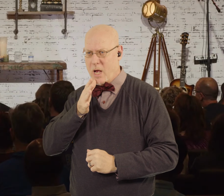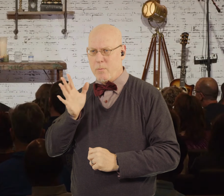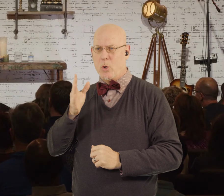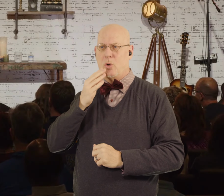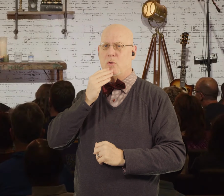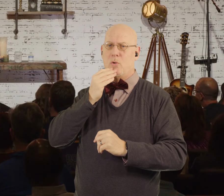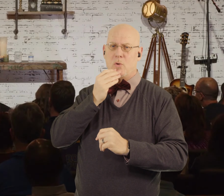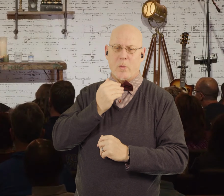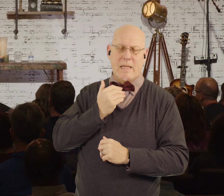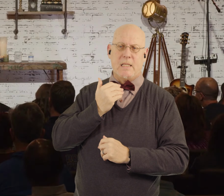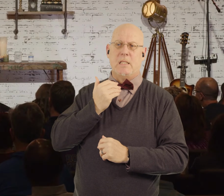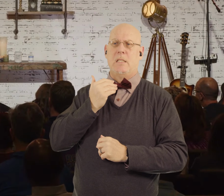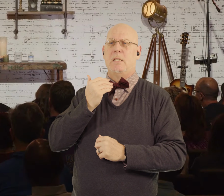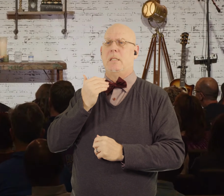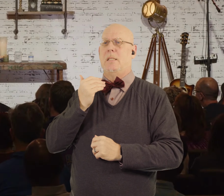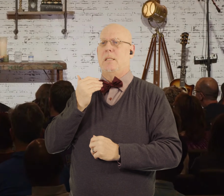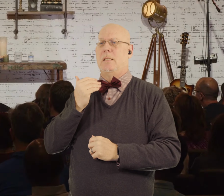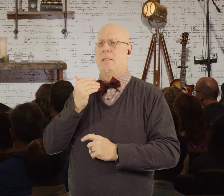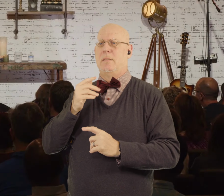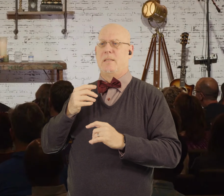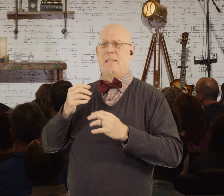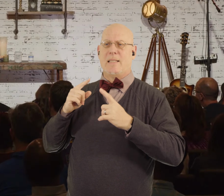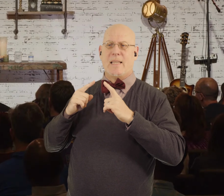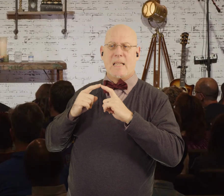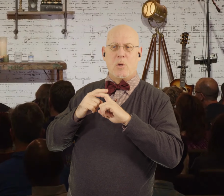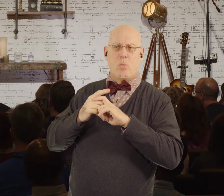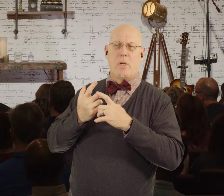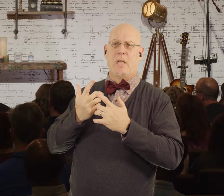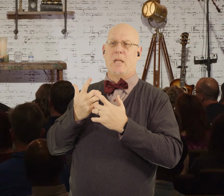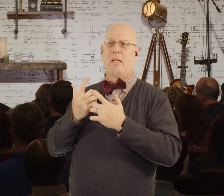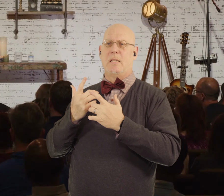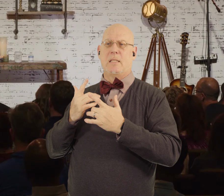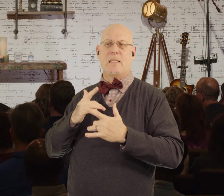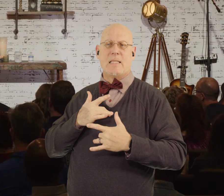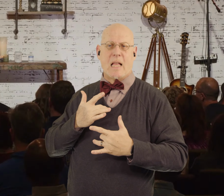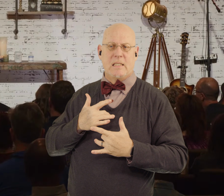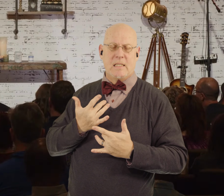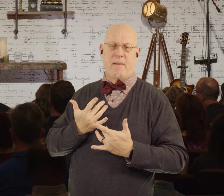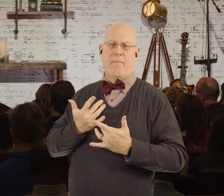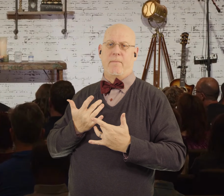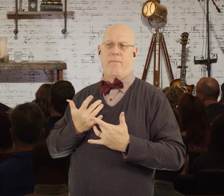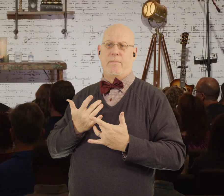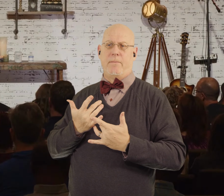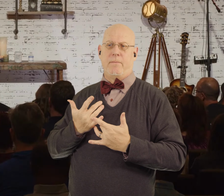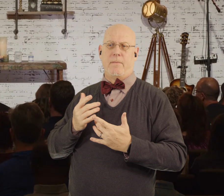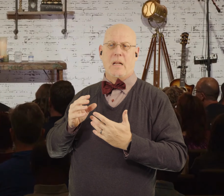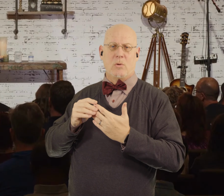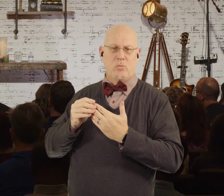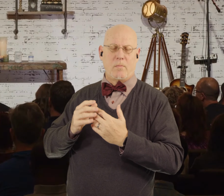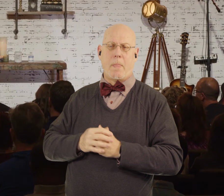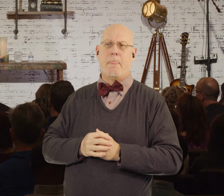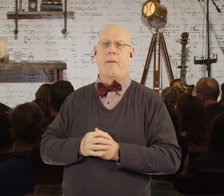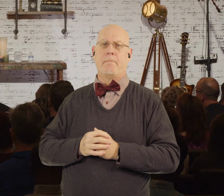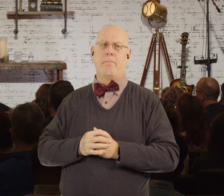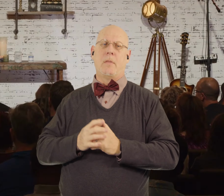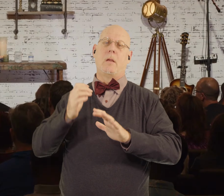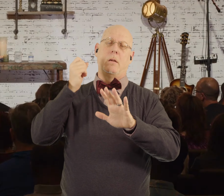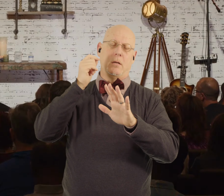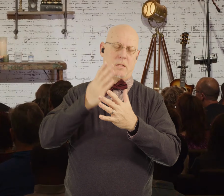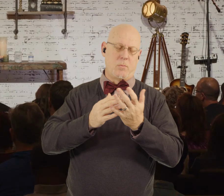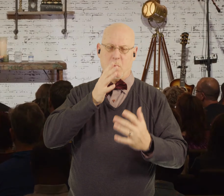was not my mom in all her sweets and intricate, sensitive